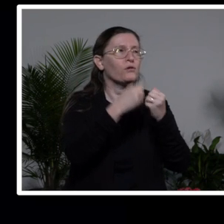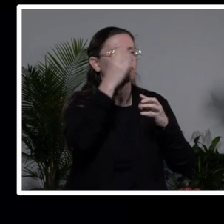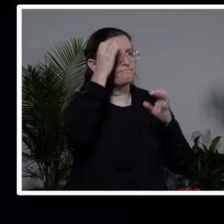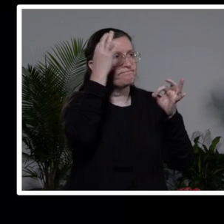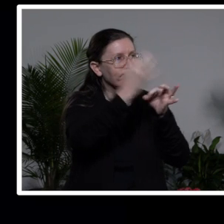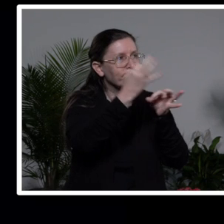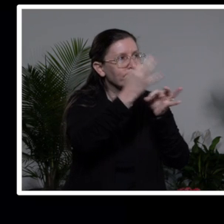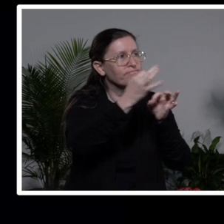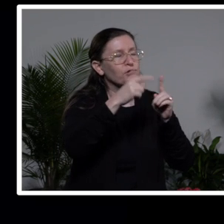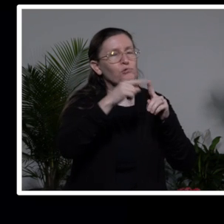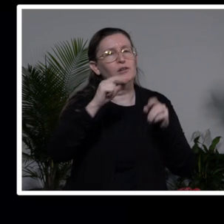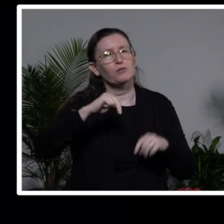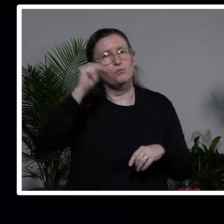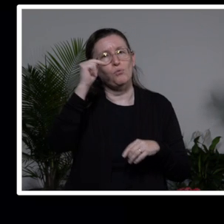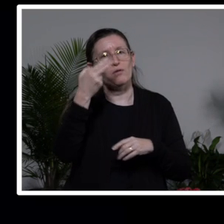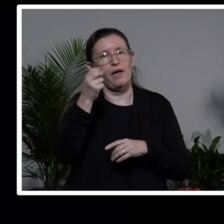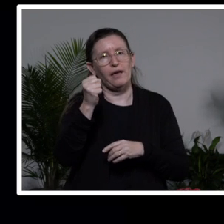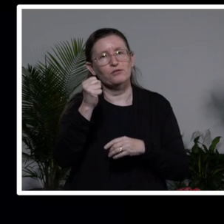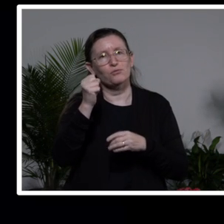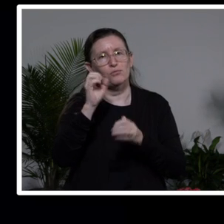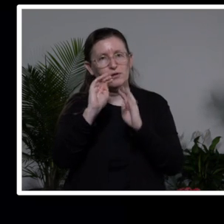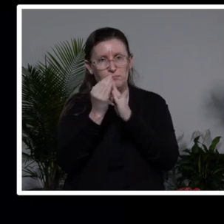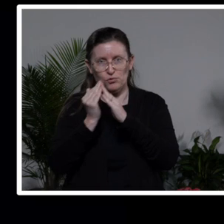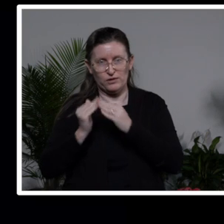High community.